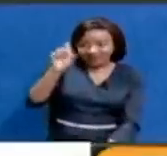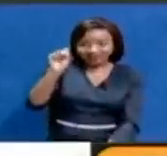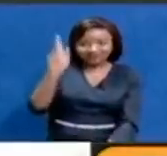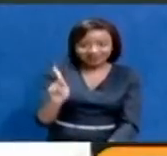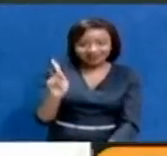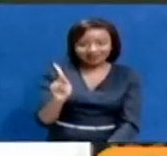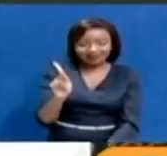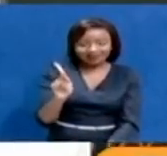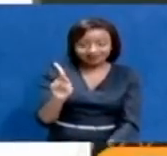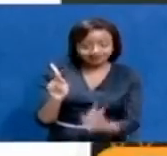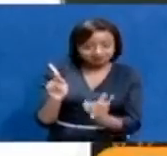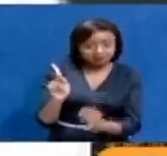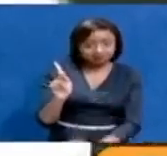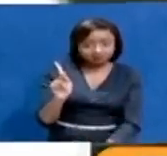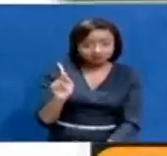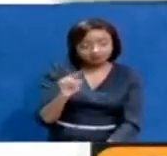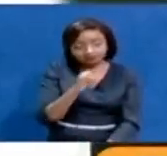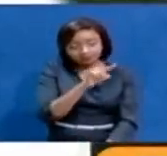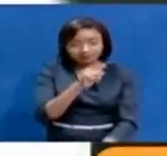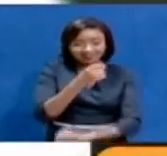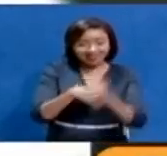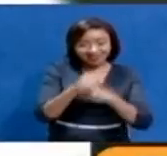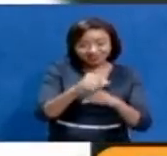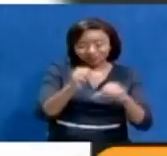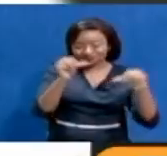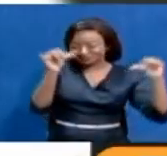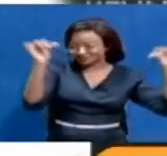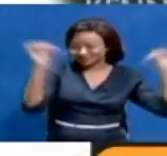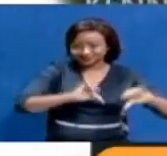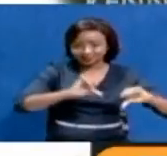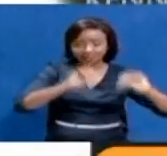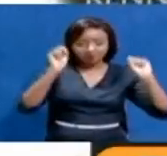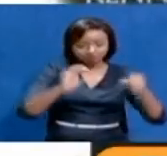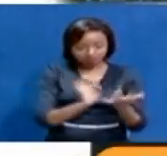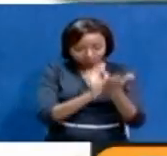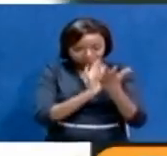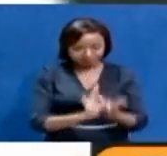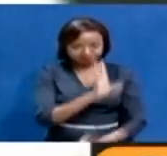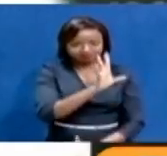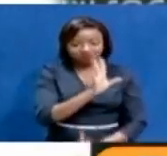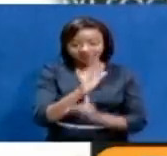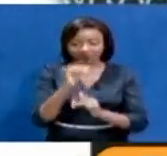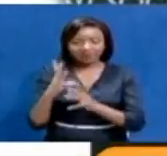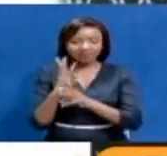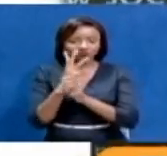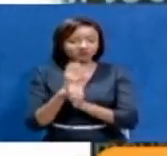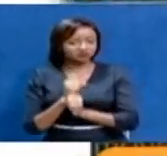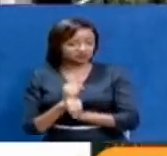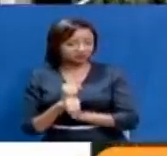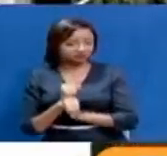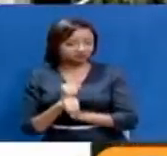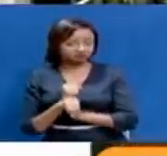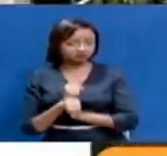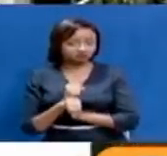LSK agrees that the misconduct is gross, that it warrants expulsion from the society. The government argues